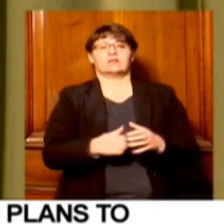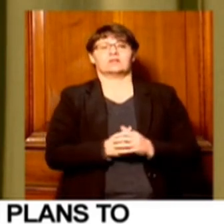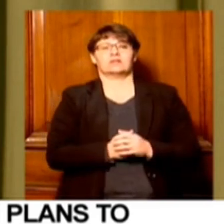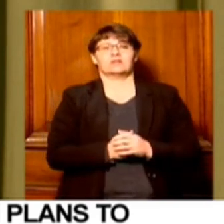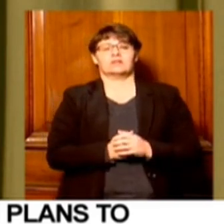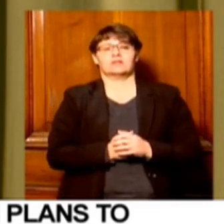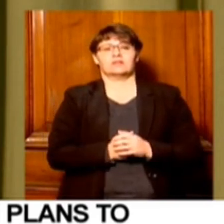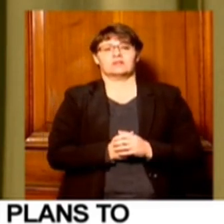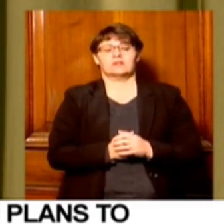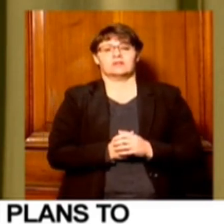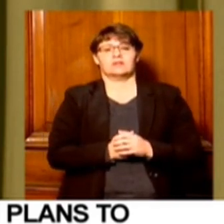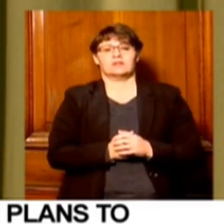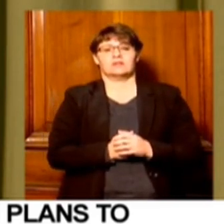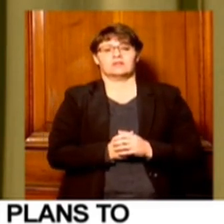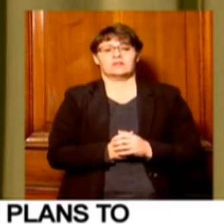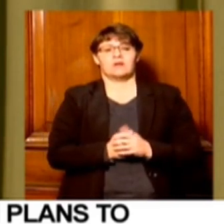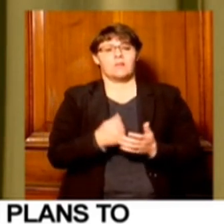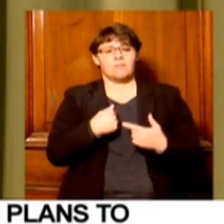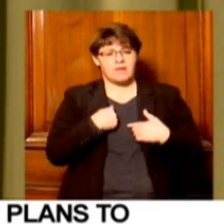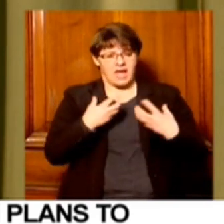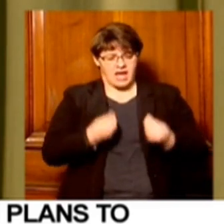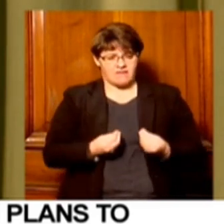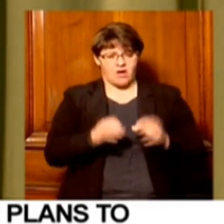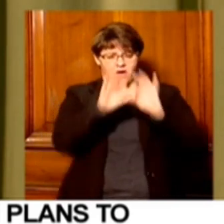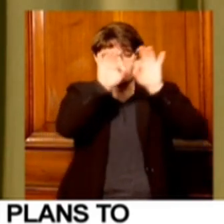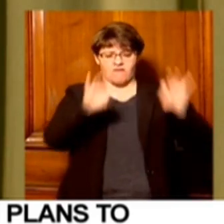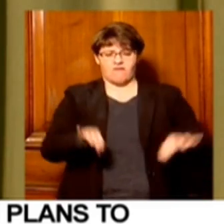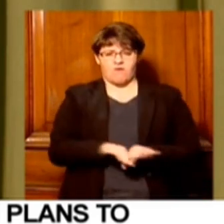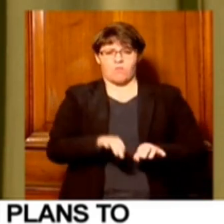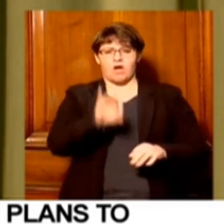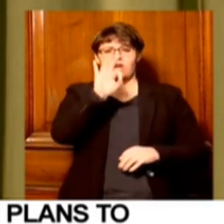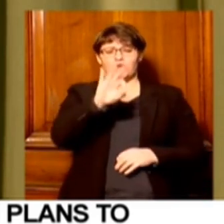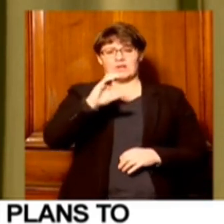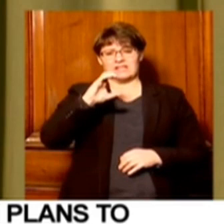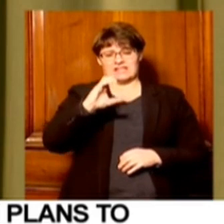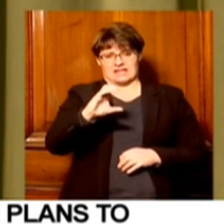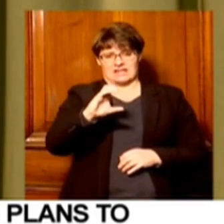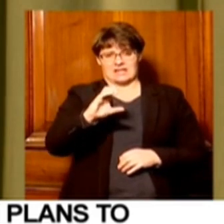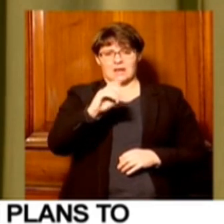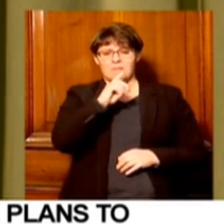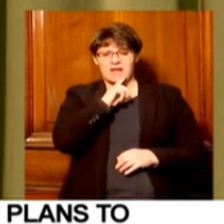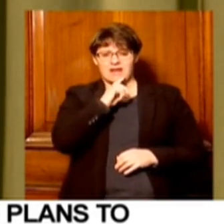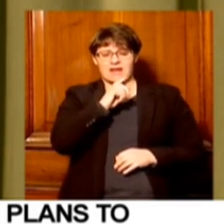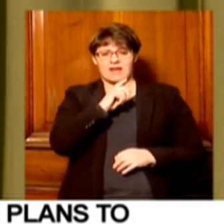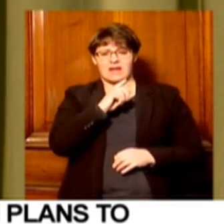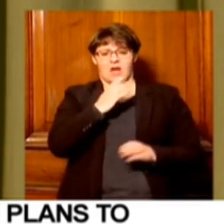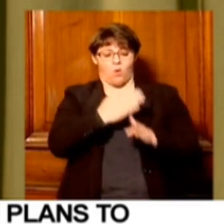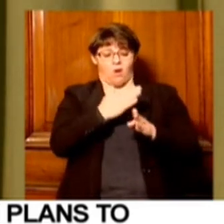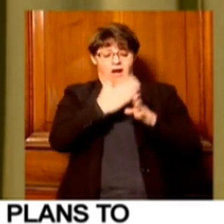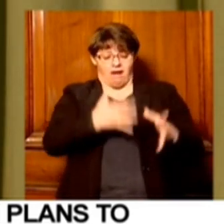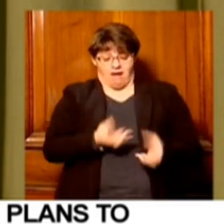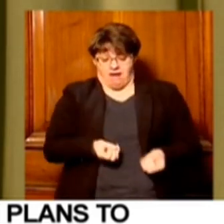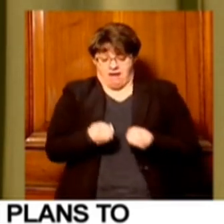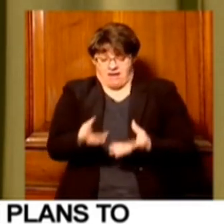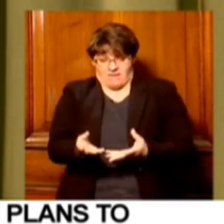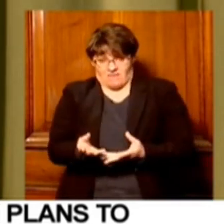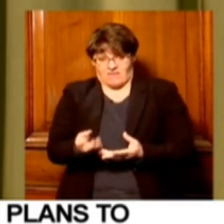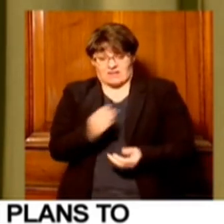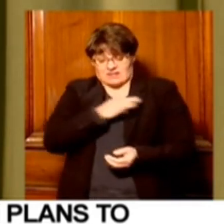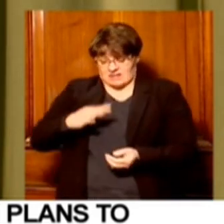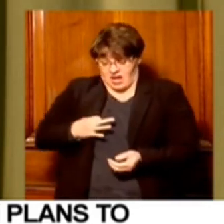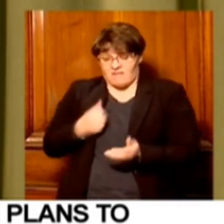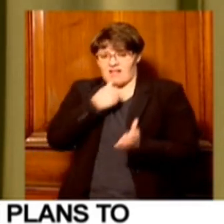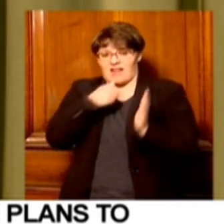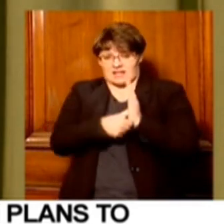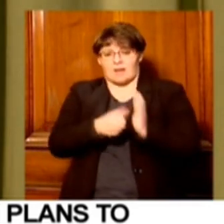have a Form 3C, which is a form signed by an employer showing that they stay across a